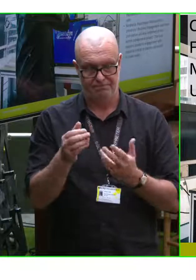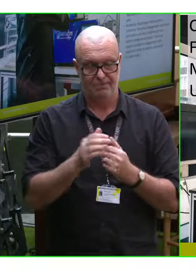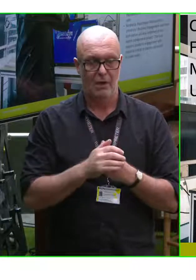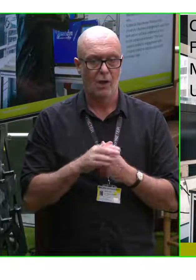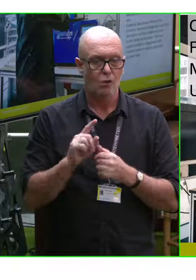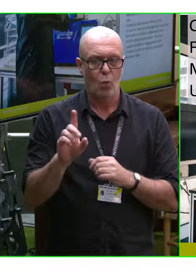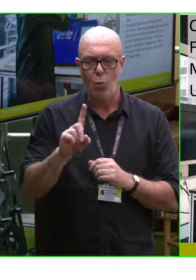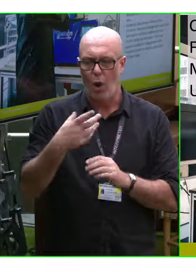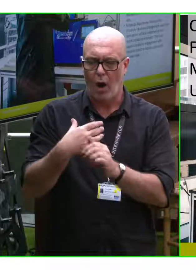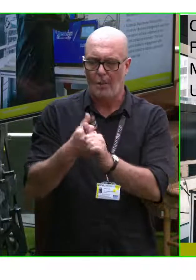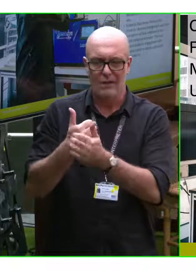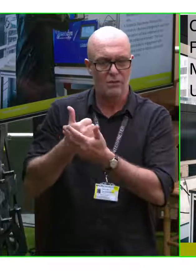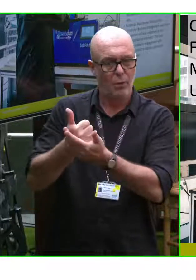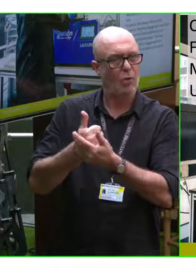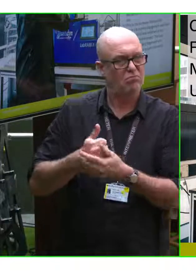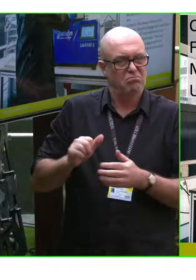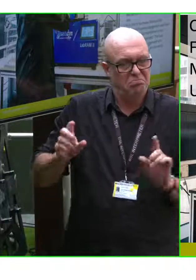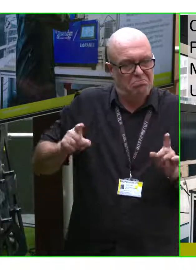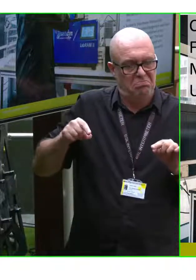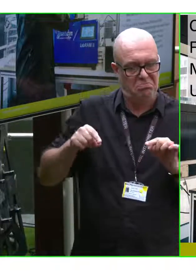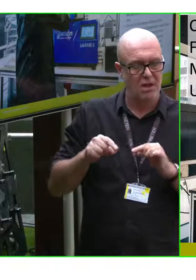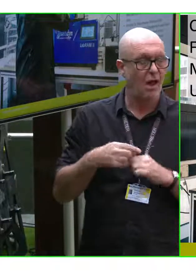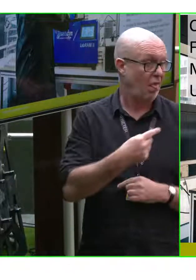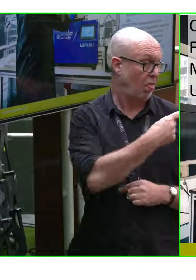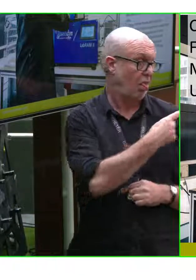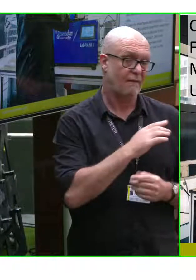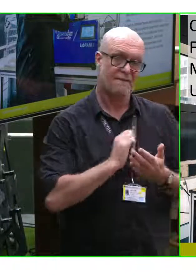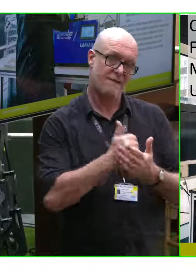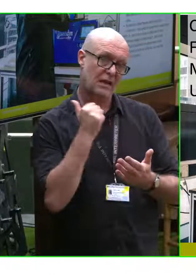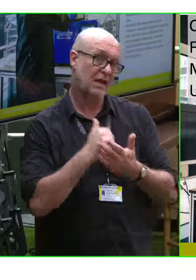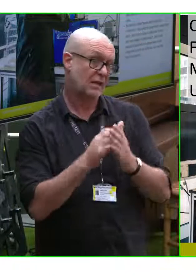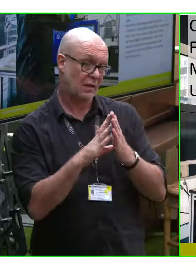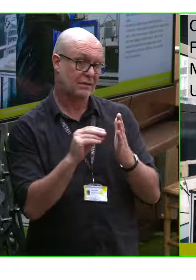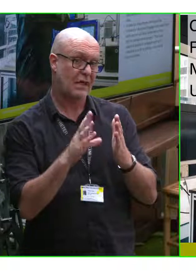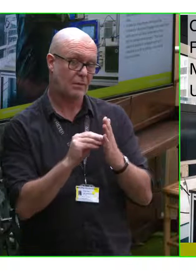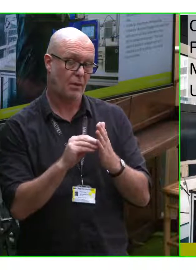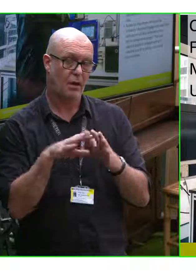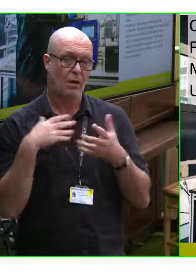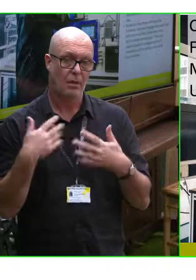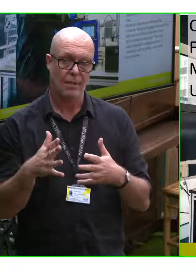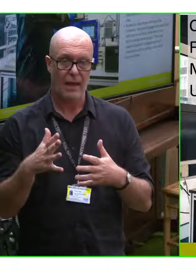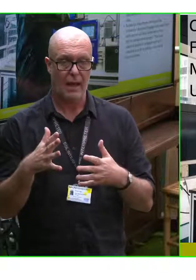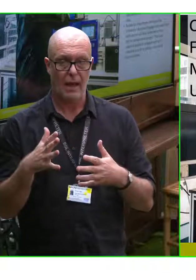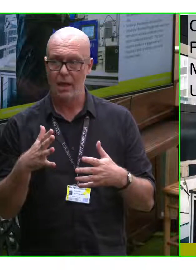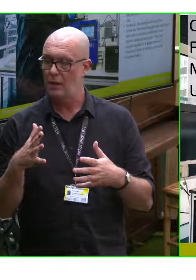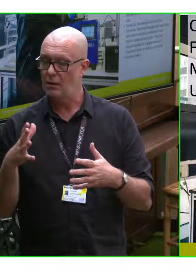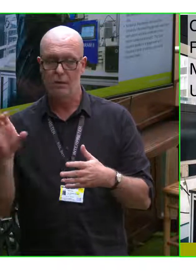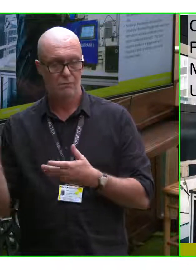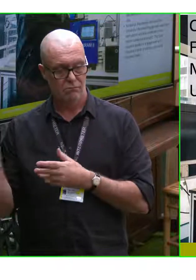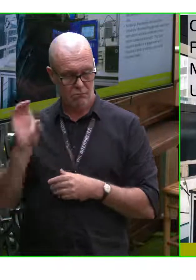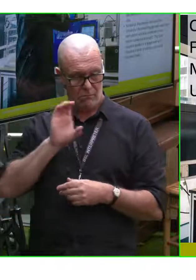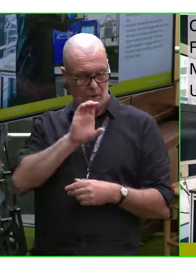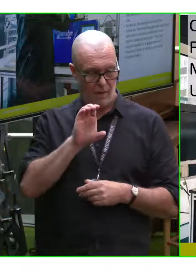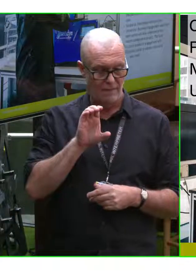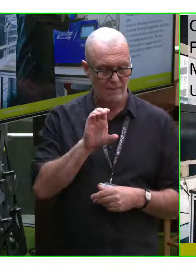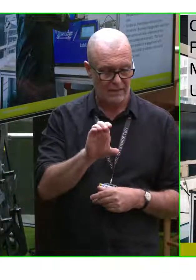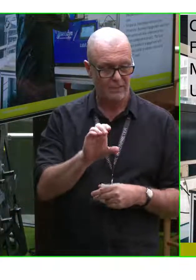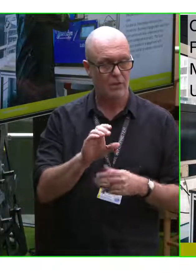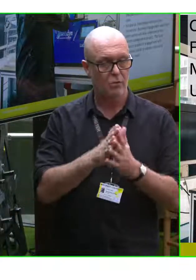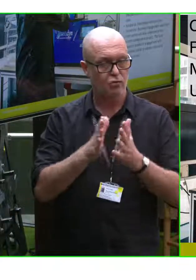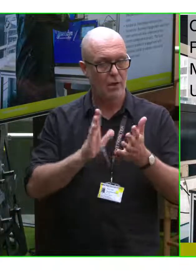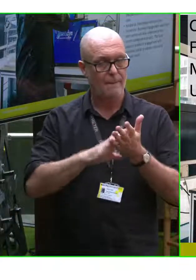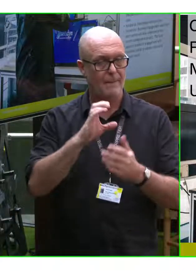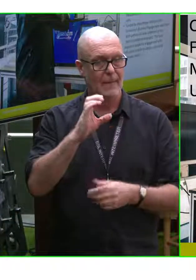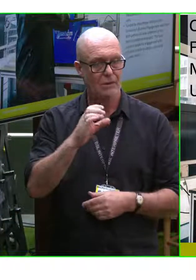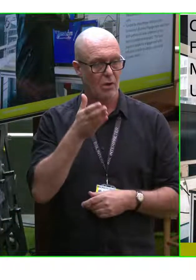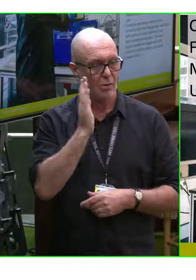that we support, so this is a great example of a company who have come as an inward investment opportunity to Greater Manchester. They've gone to the